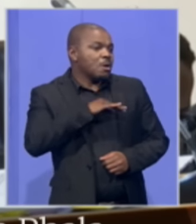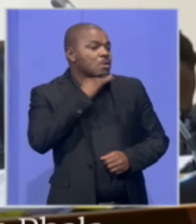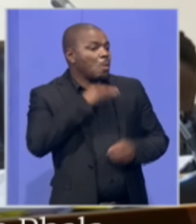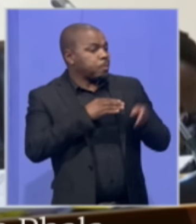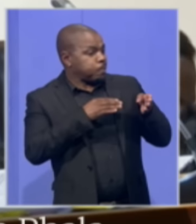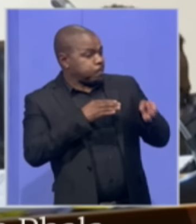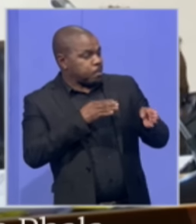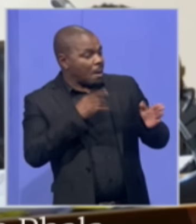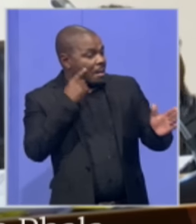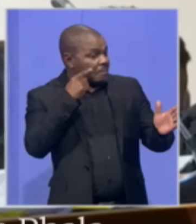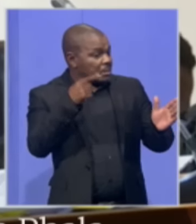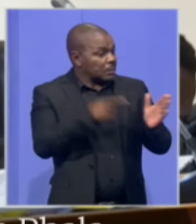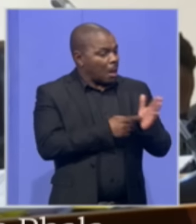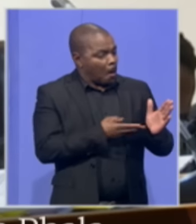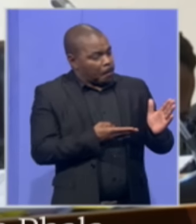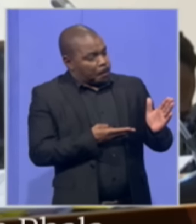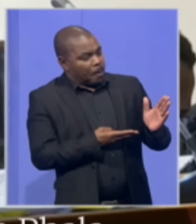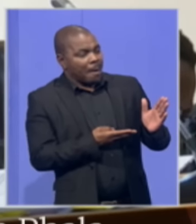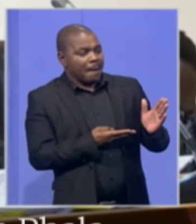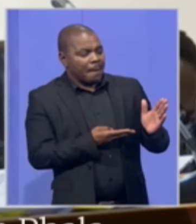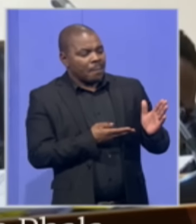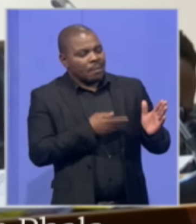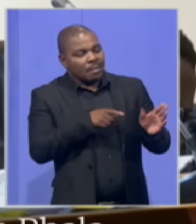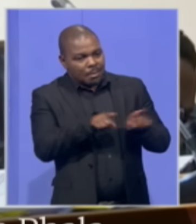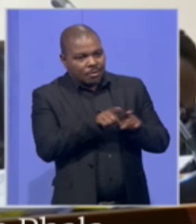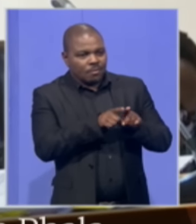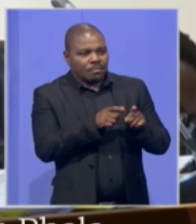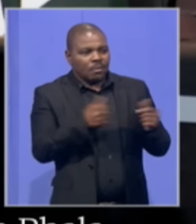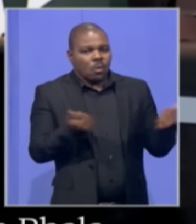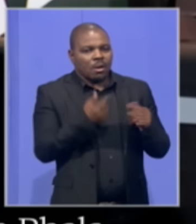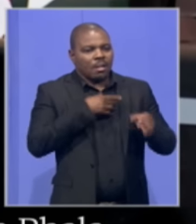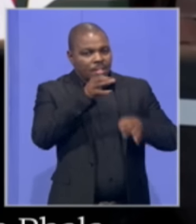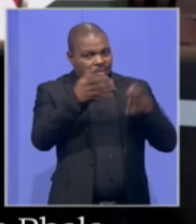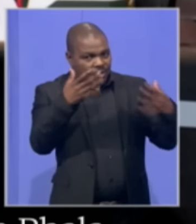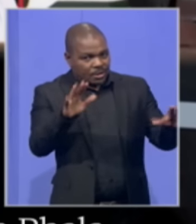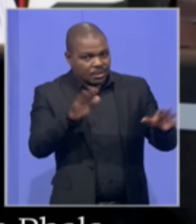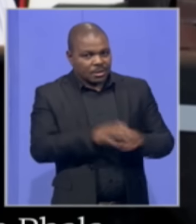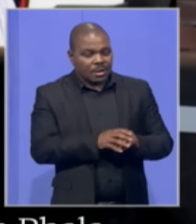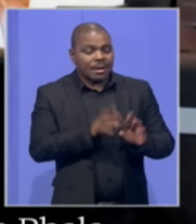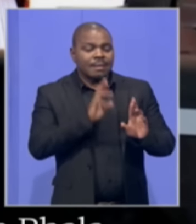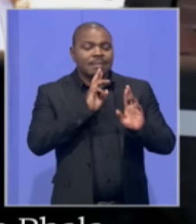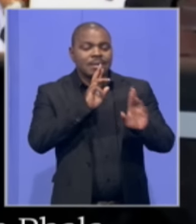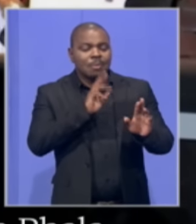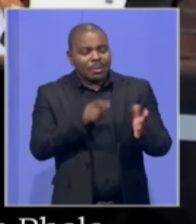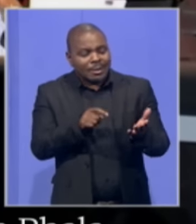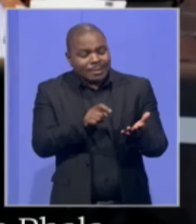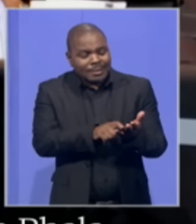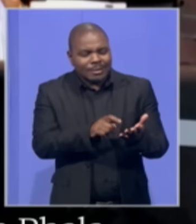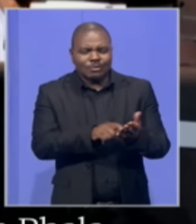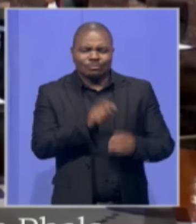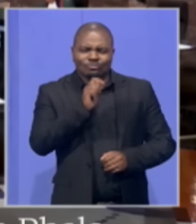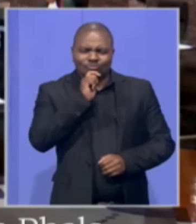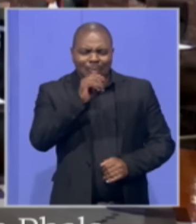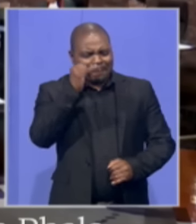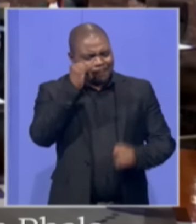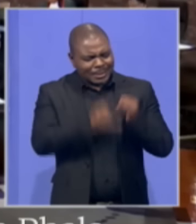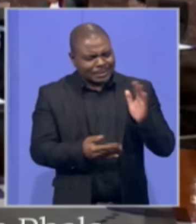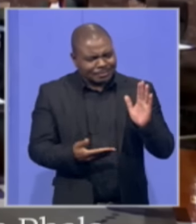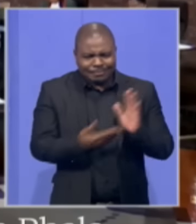prima facie evidence issue, which I've already addressed in passing, is that this report was so fundamentally flawed.